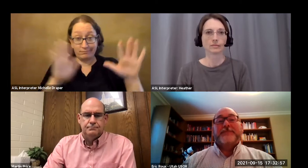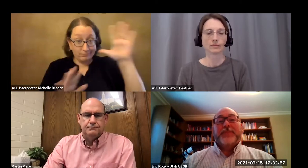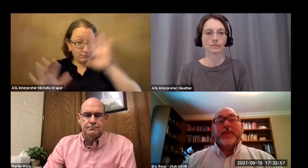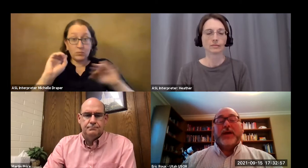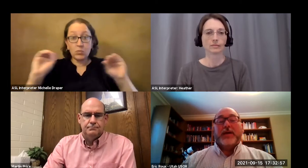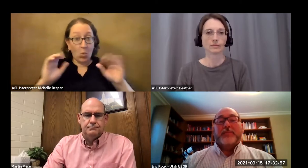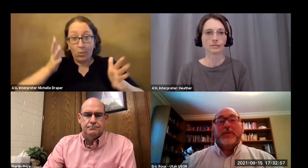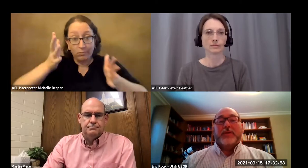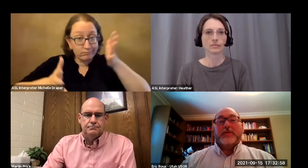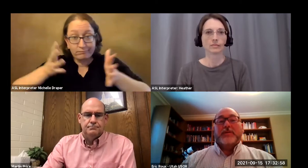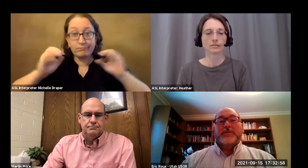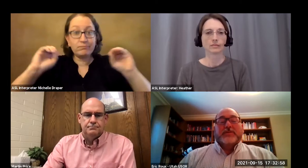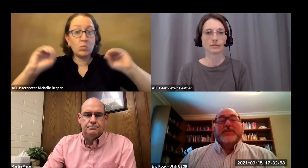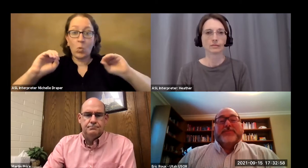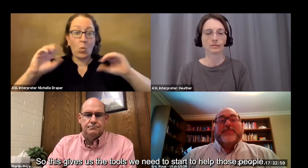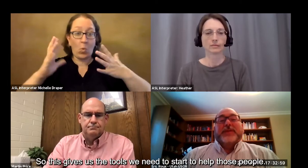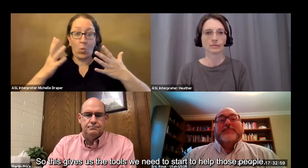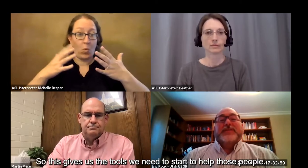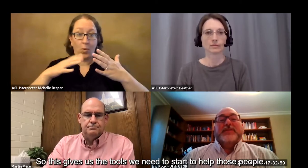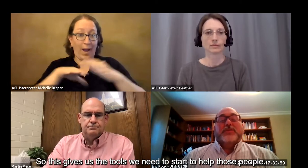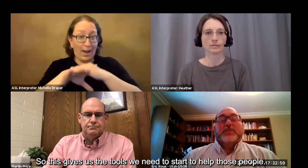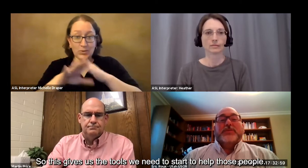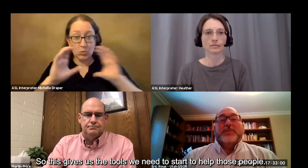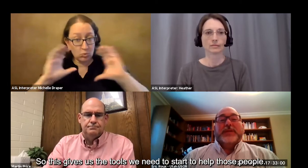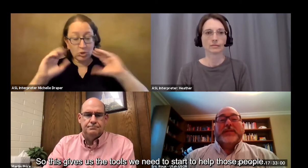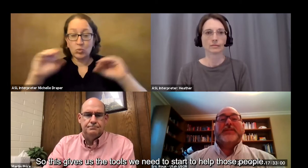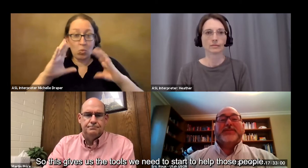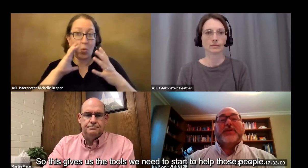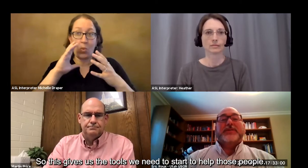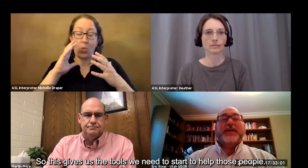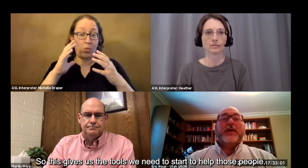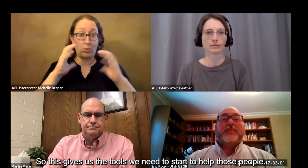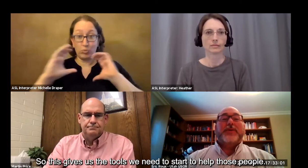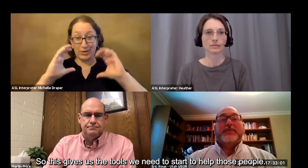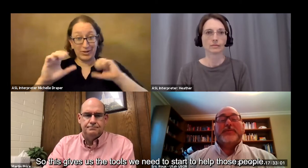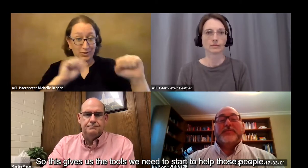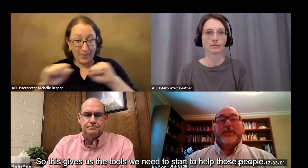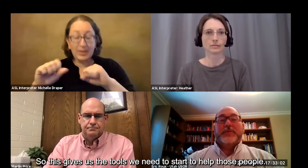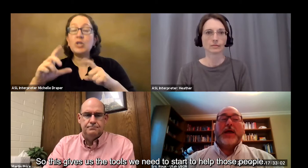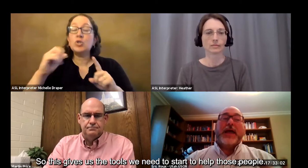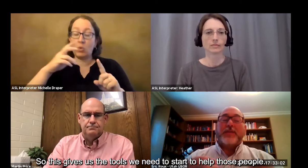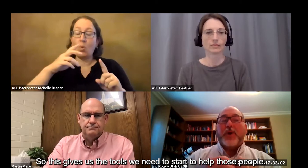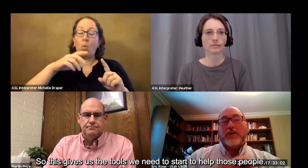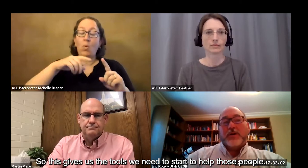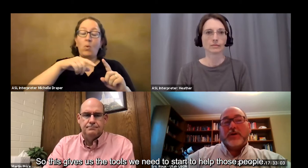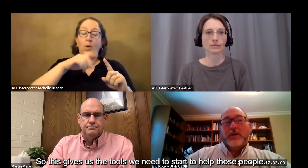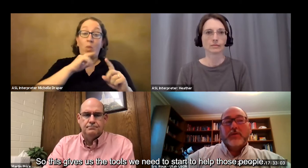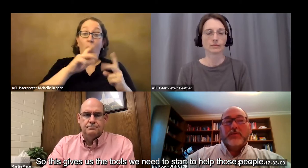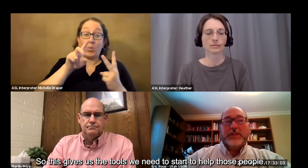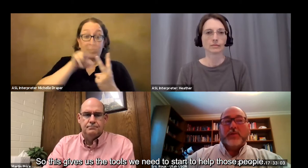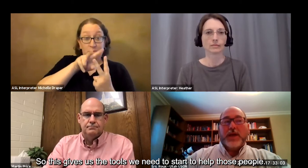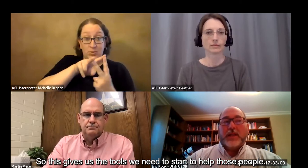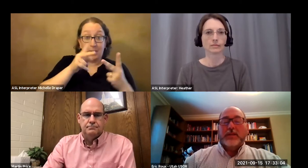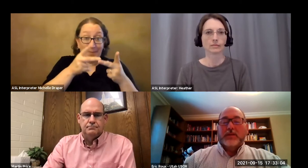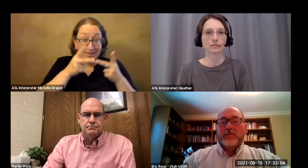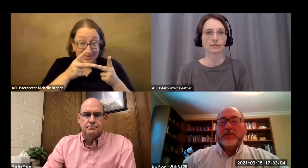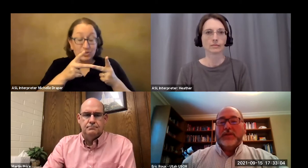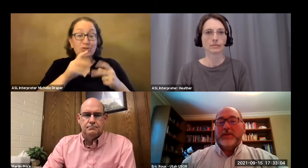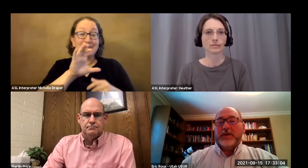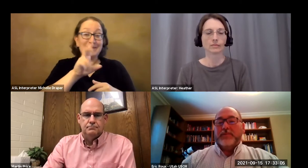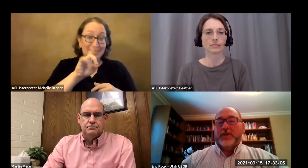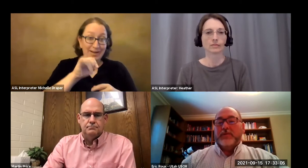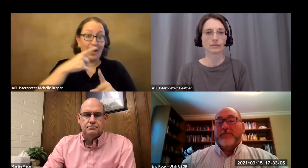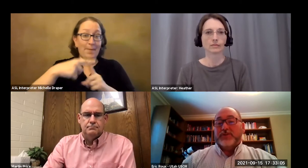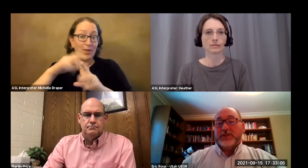family. And so this gives us the tools we need to start to help those people and to partner really well